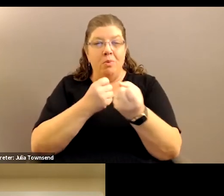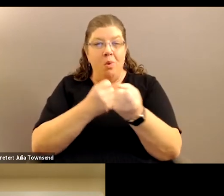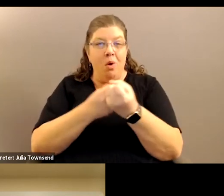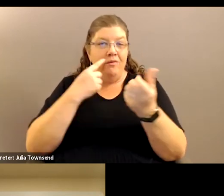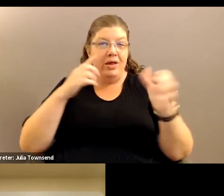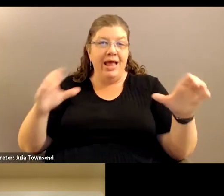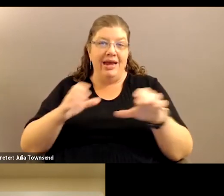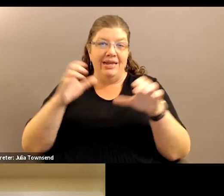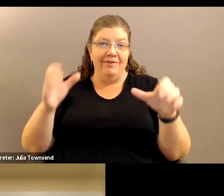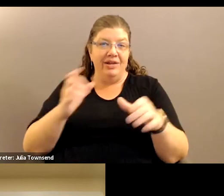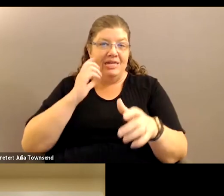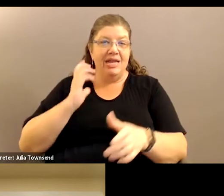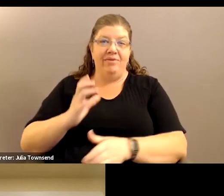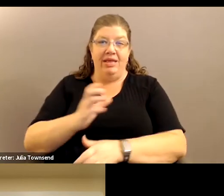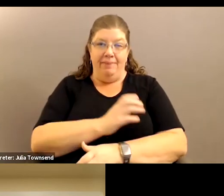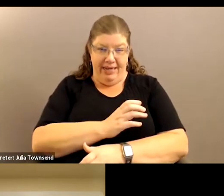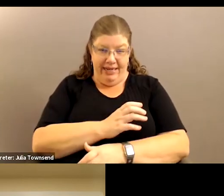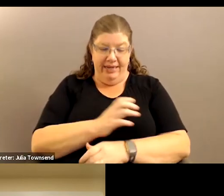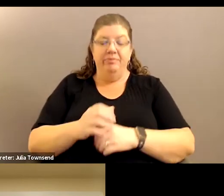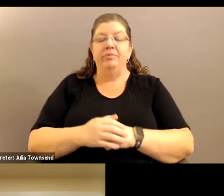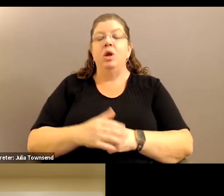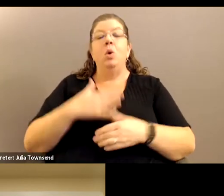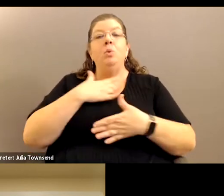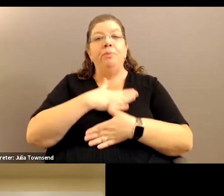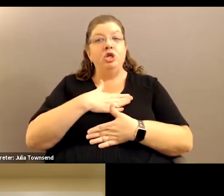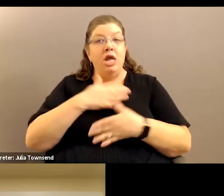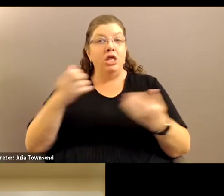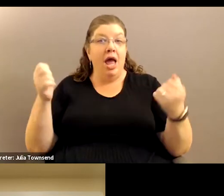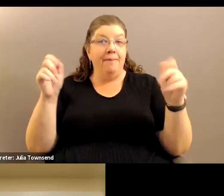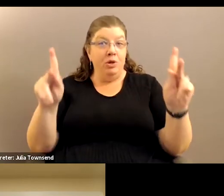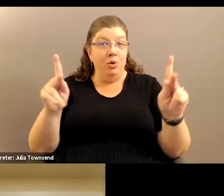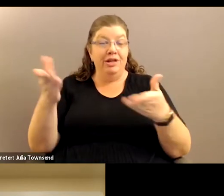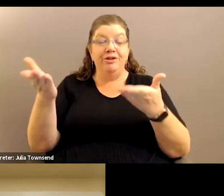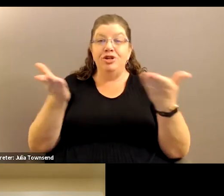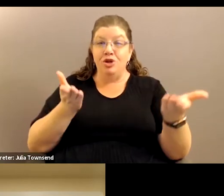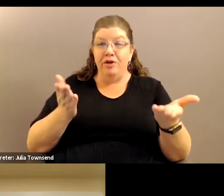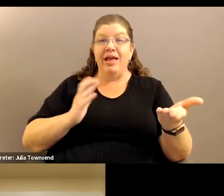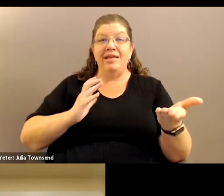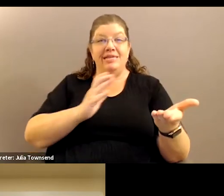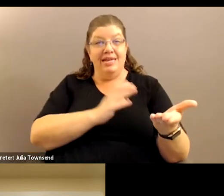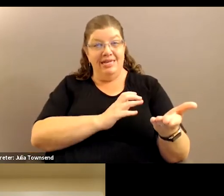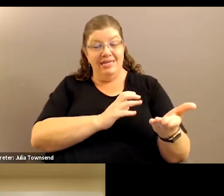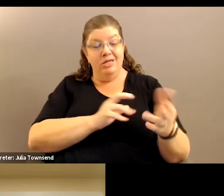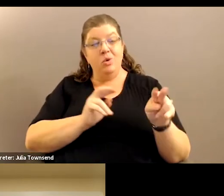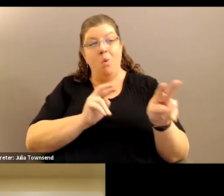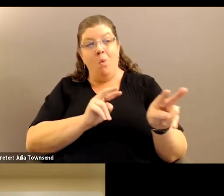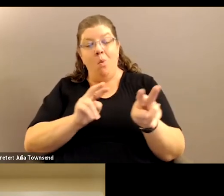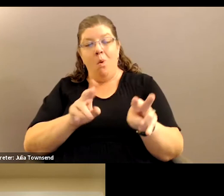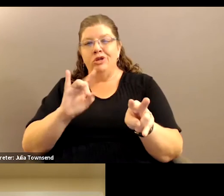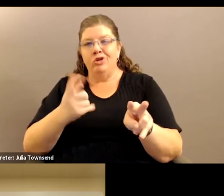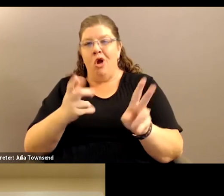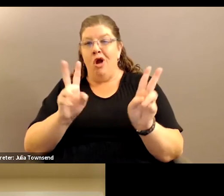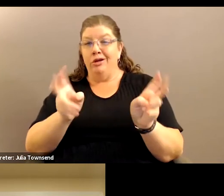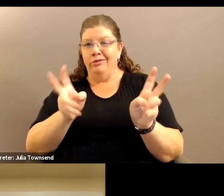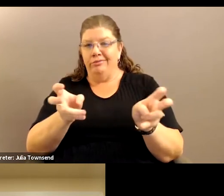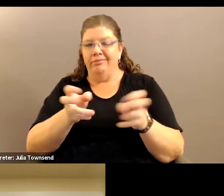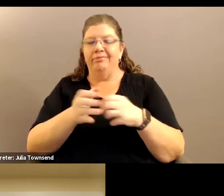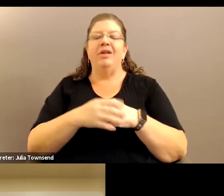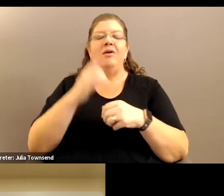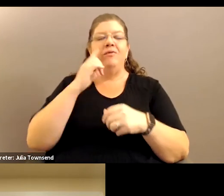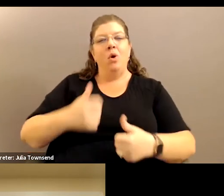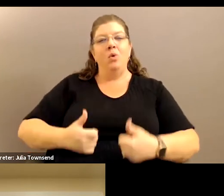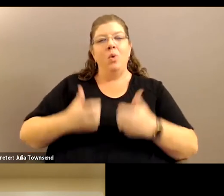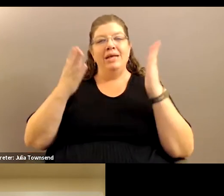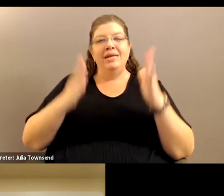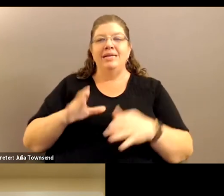activities of the committee we appreciate the opportunity to serve as citizens watchdog in quotes for residents